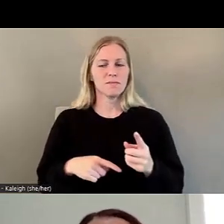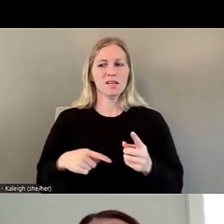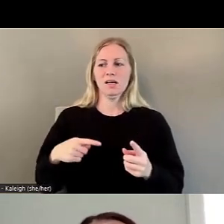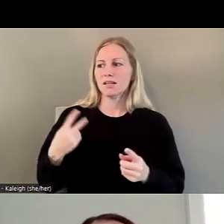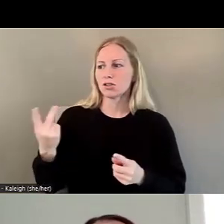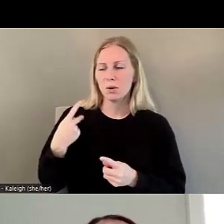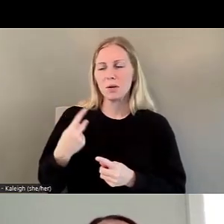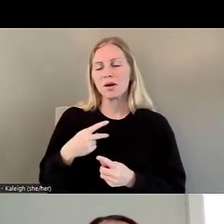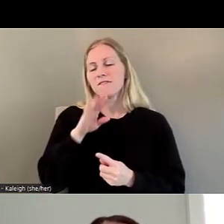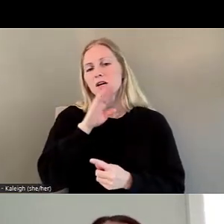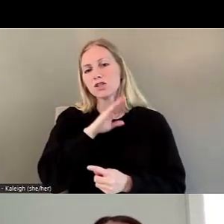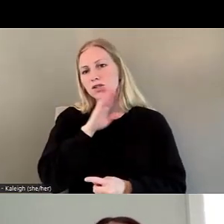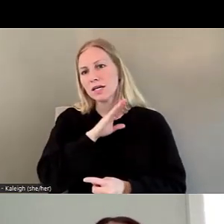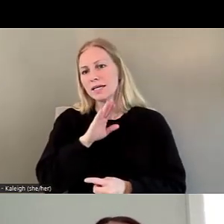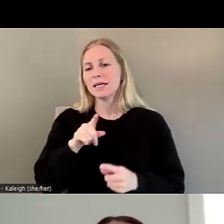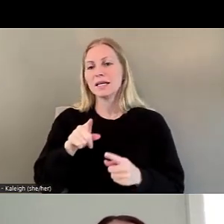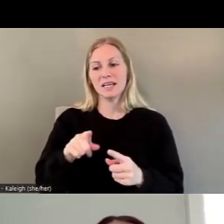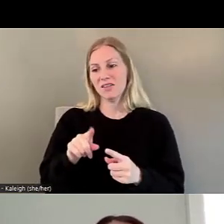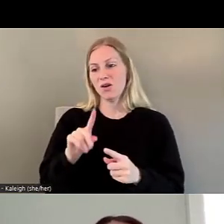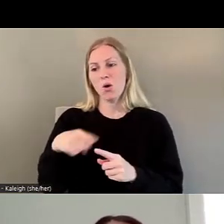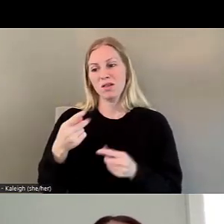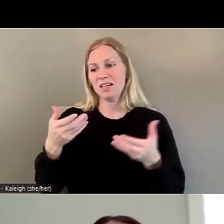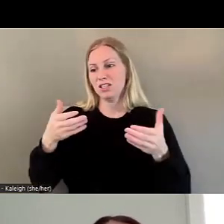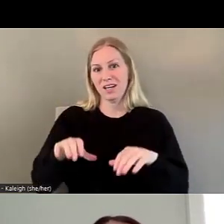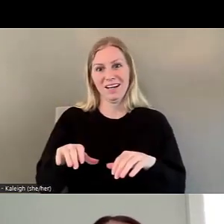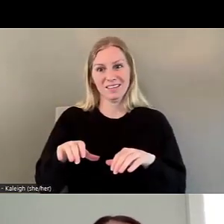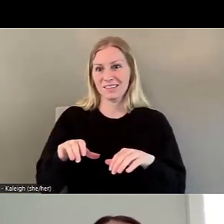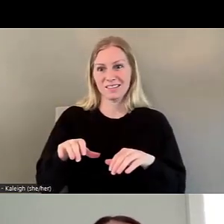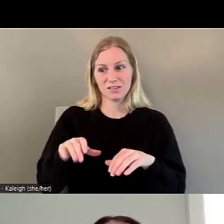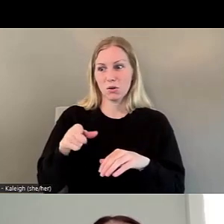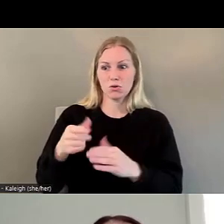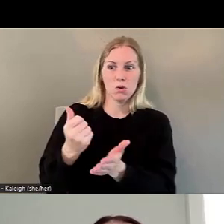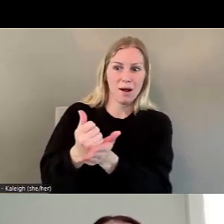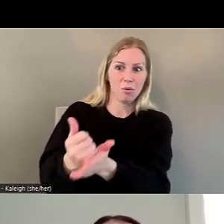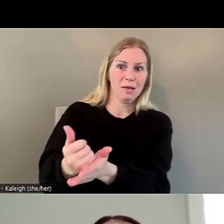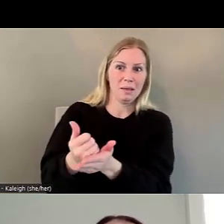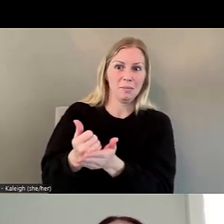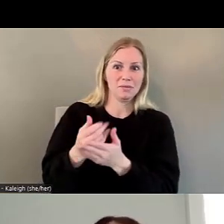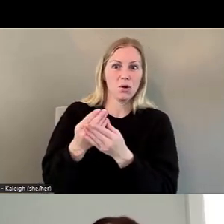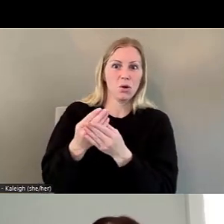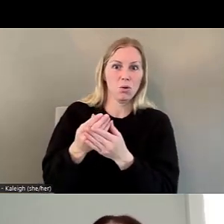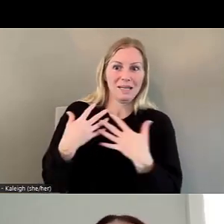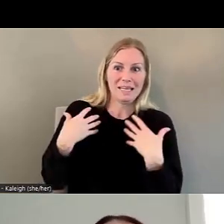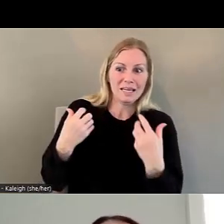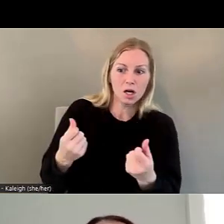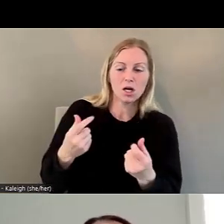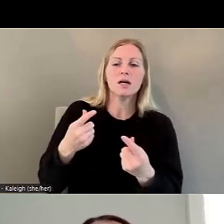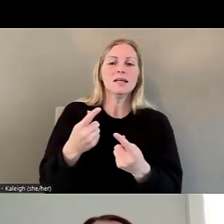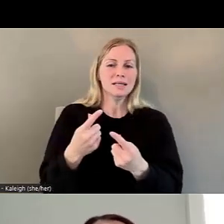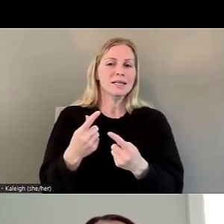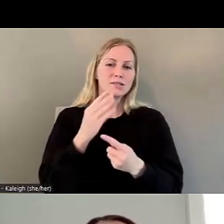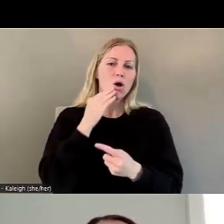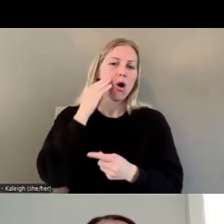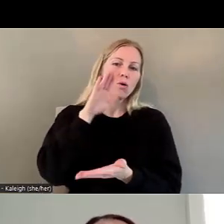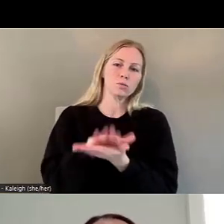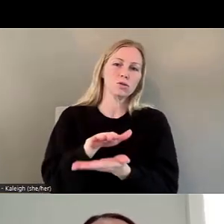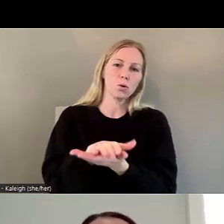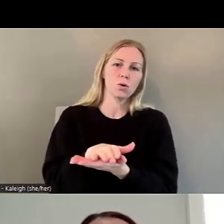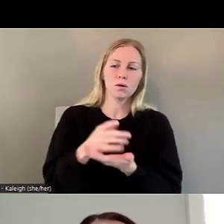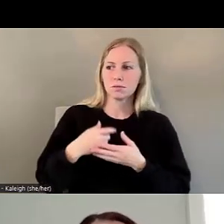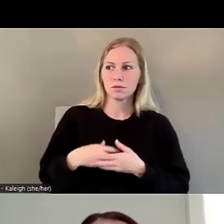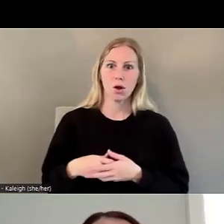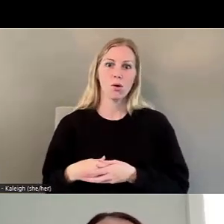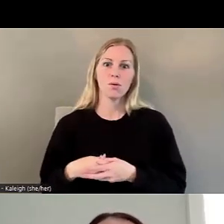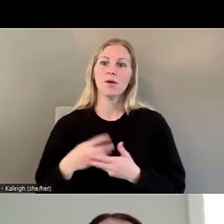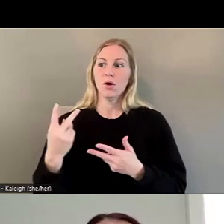choice that we had left to help Cole heal was to homeschool him. We have been homeschooling Cole since 2019. He